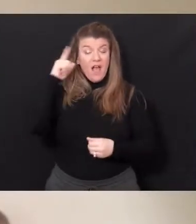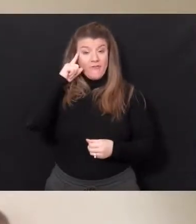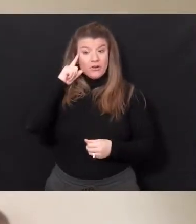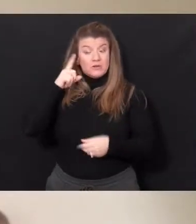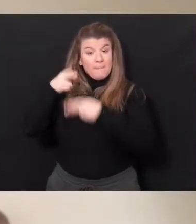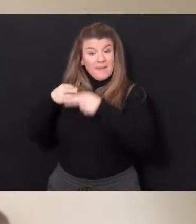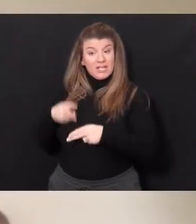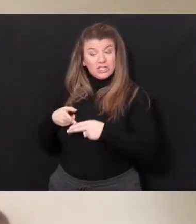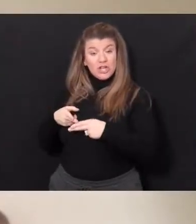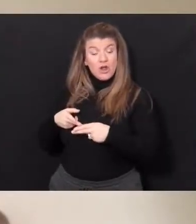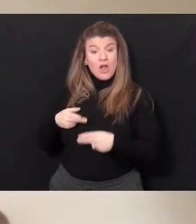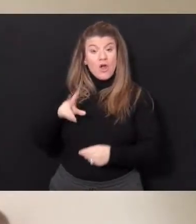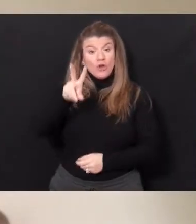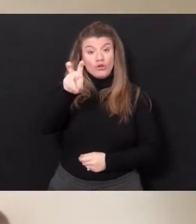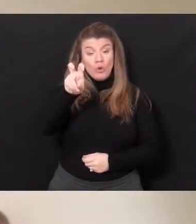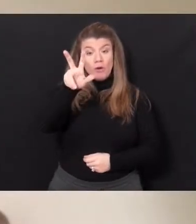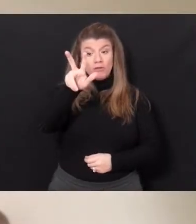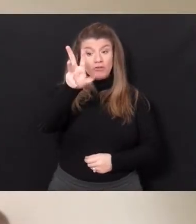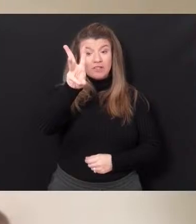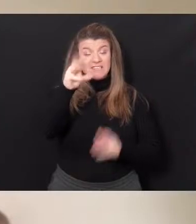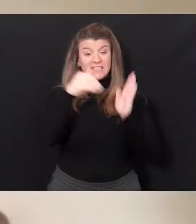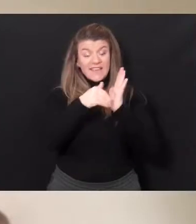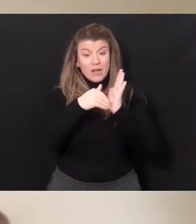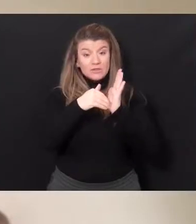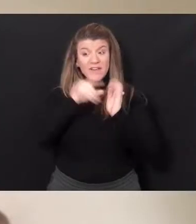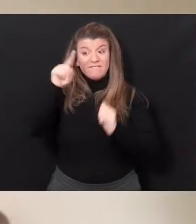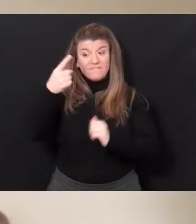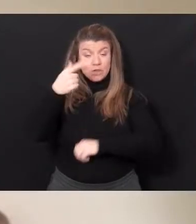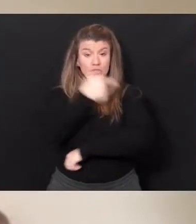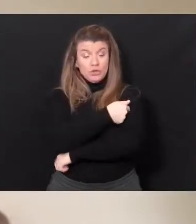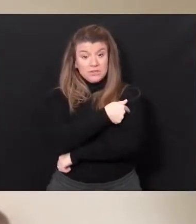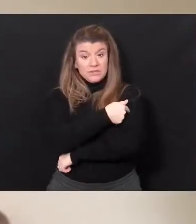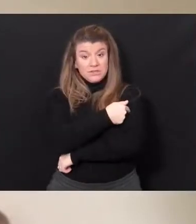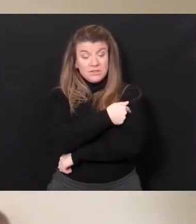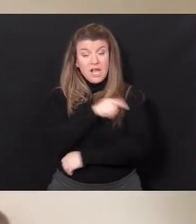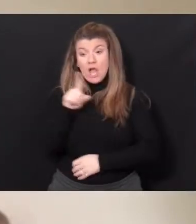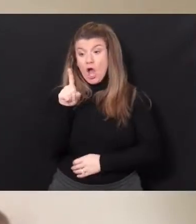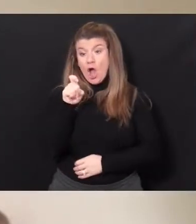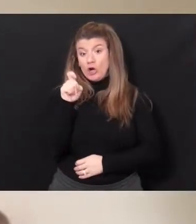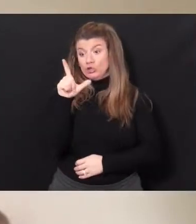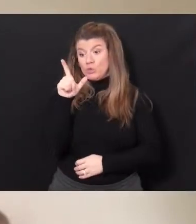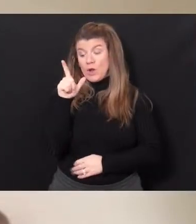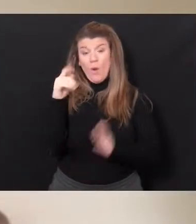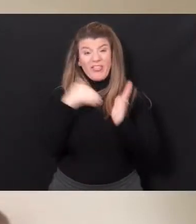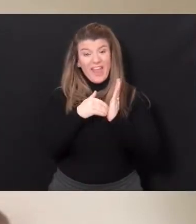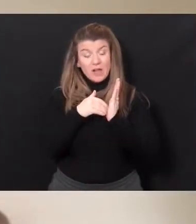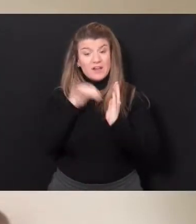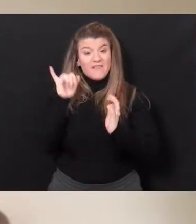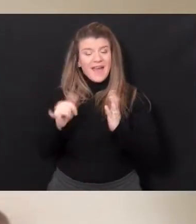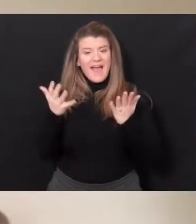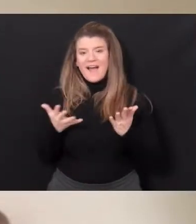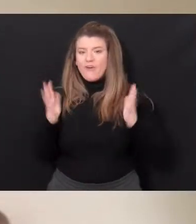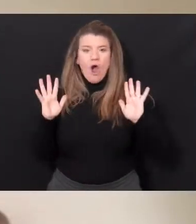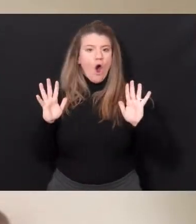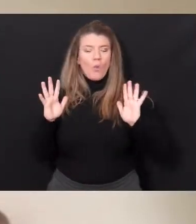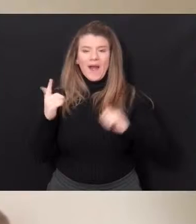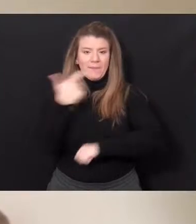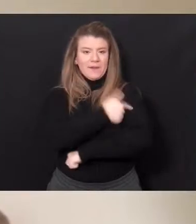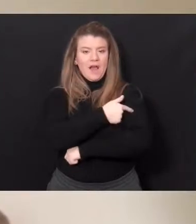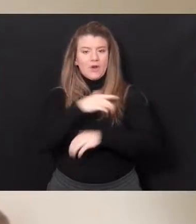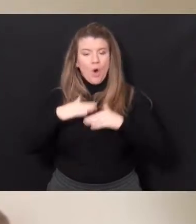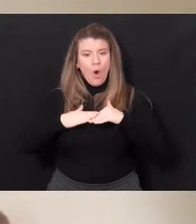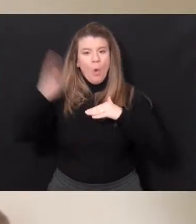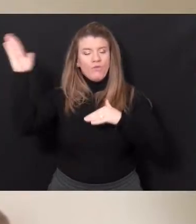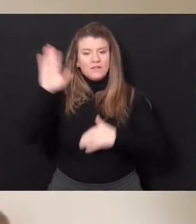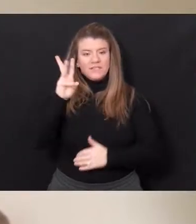earlier, of 236,000 first doses, 121,000 of those have already gone to people over the age